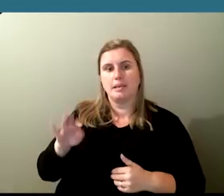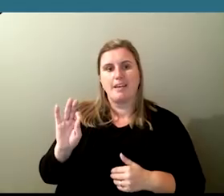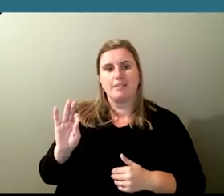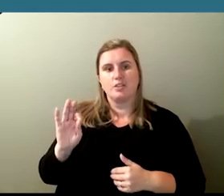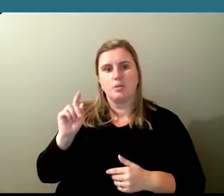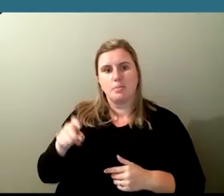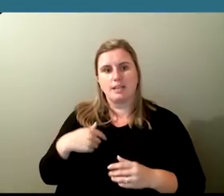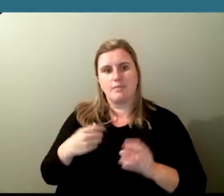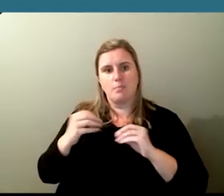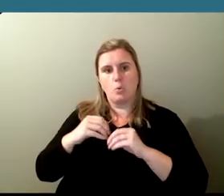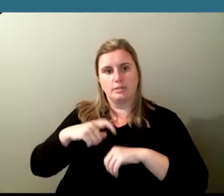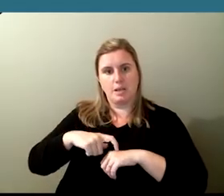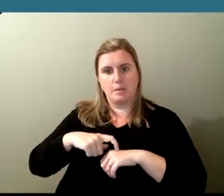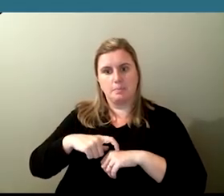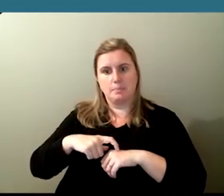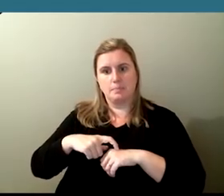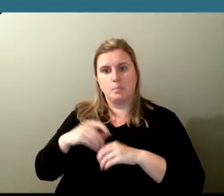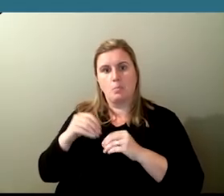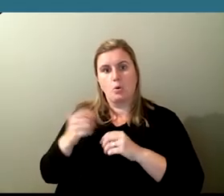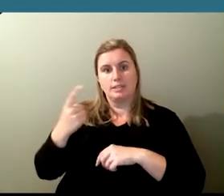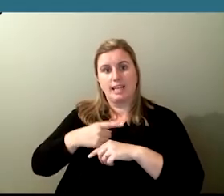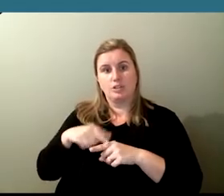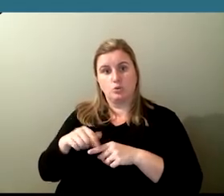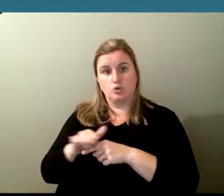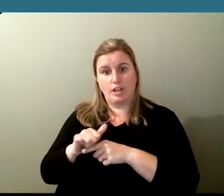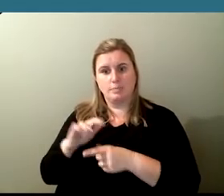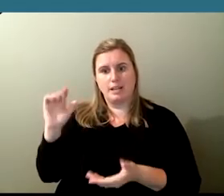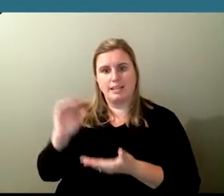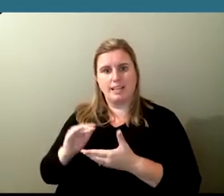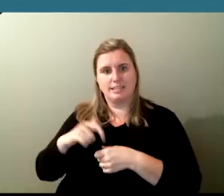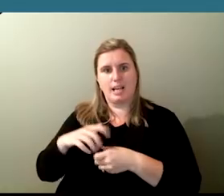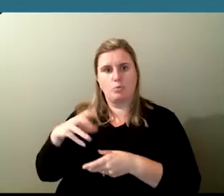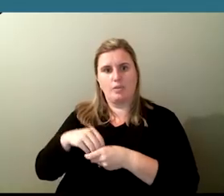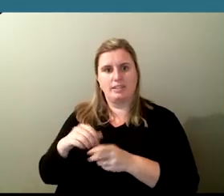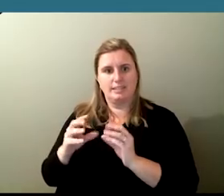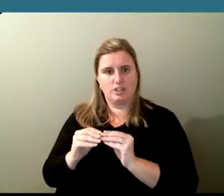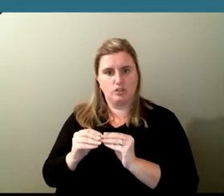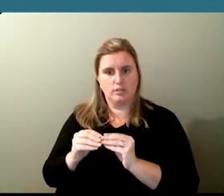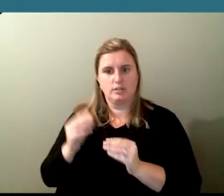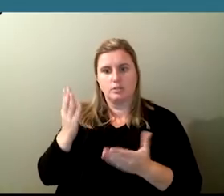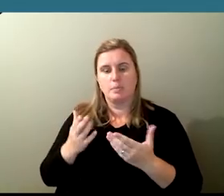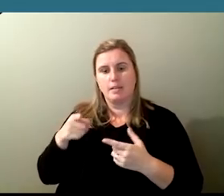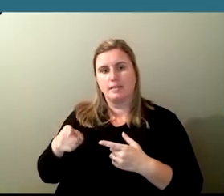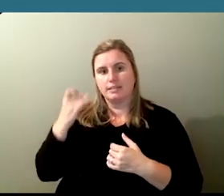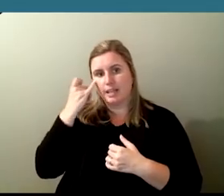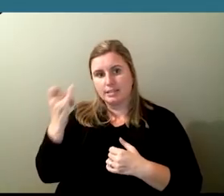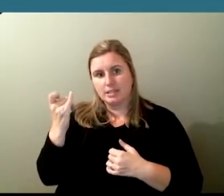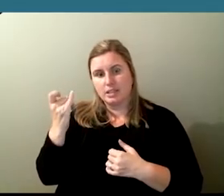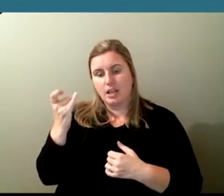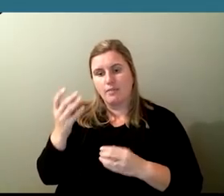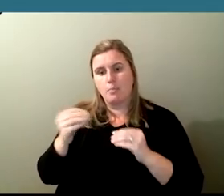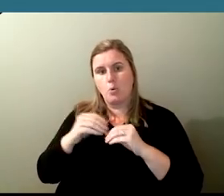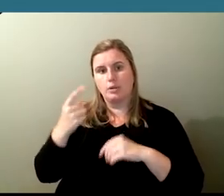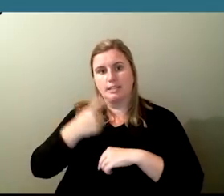have more time, or more days to train, but less time within sessions. So this idea of more days